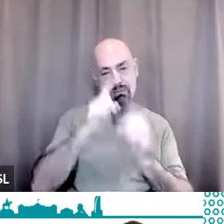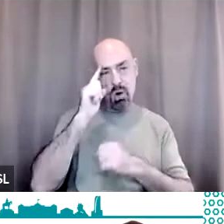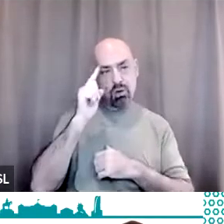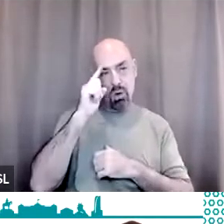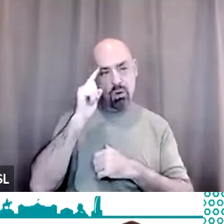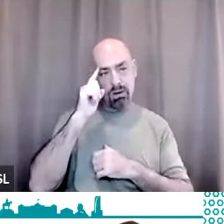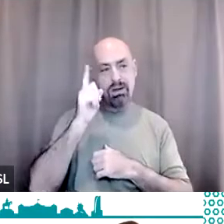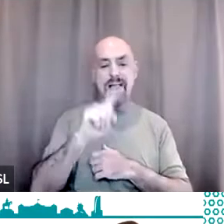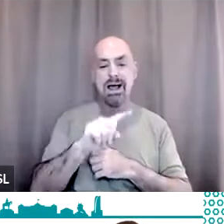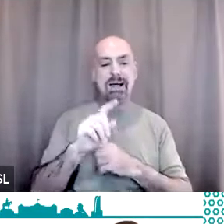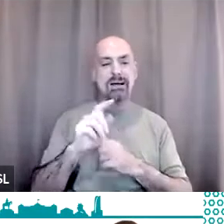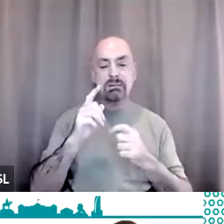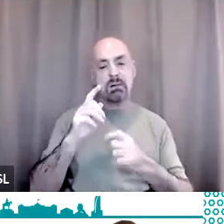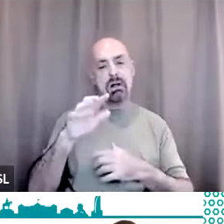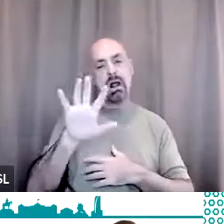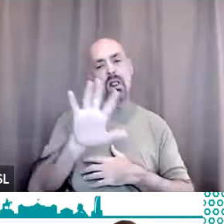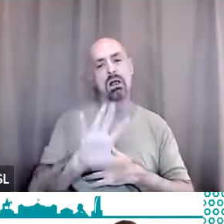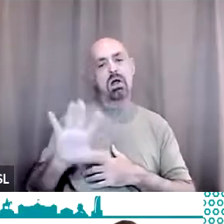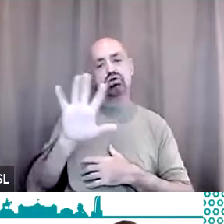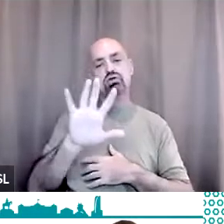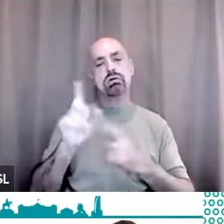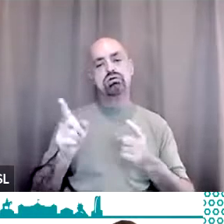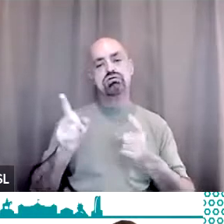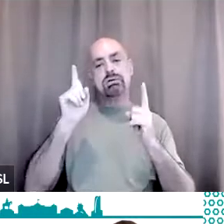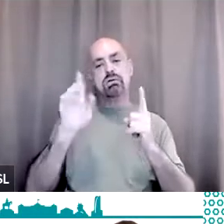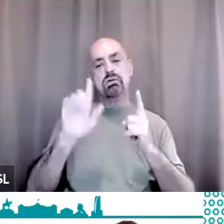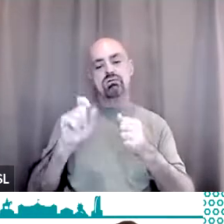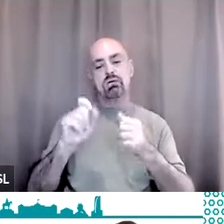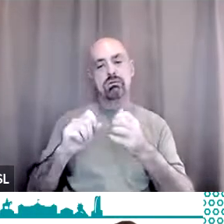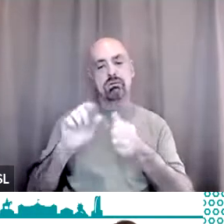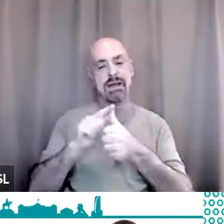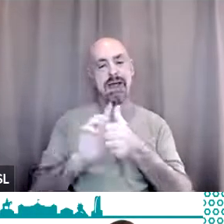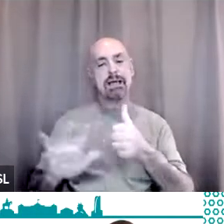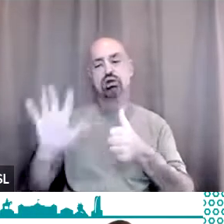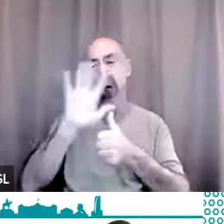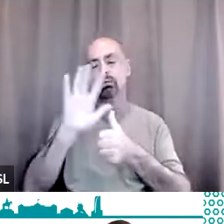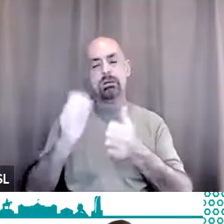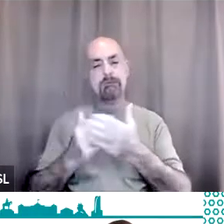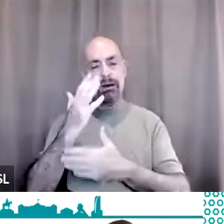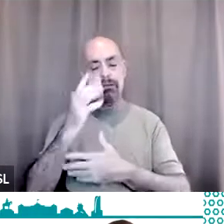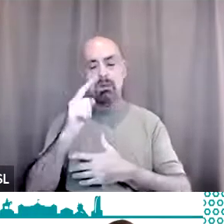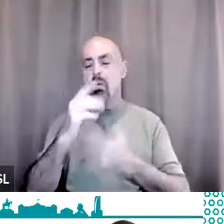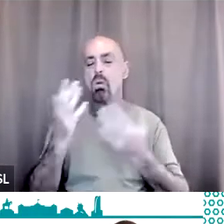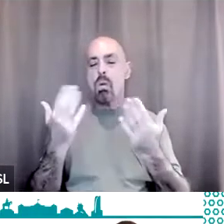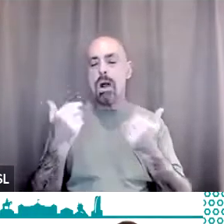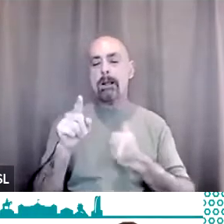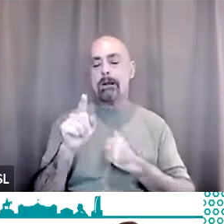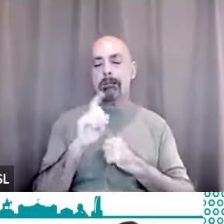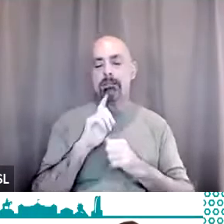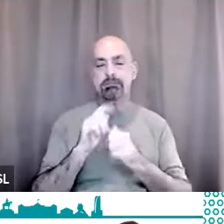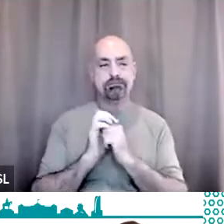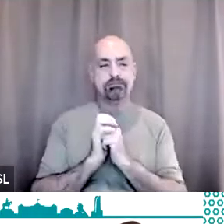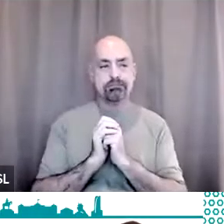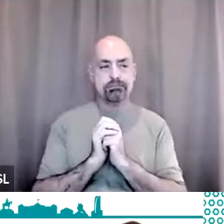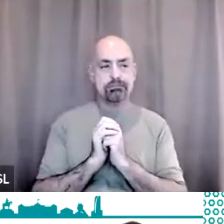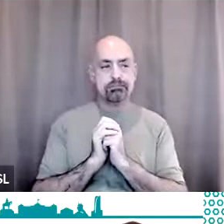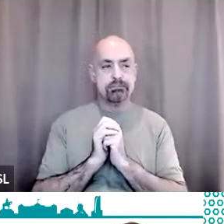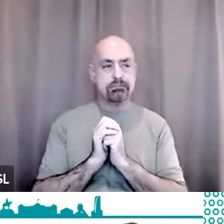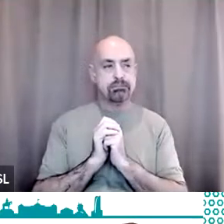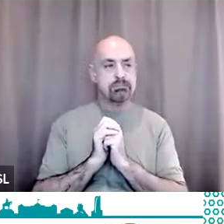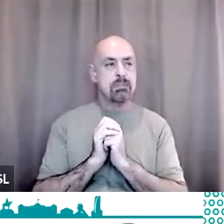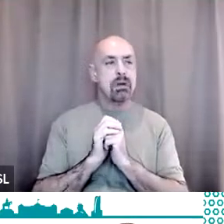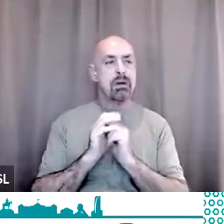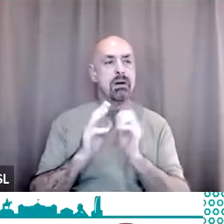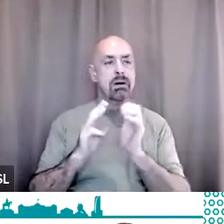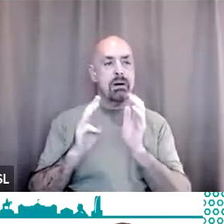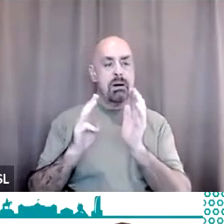to have the country director from the Asian Development Bank present to also offer welcoming remarks. Michaela Patrick has been